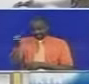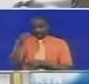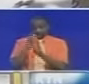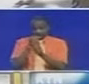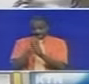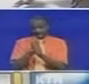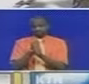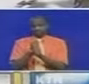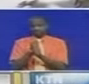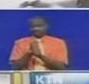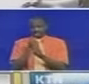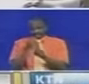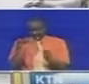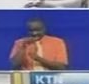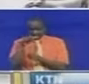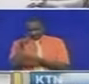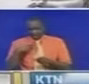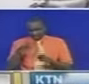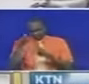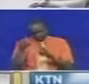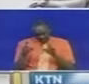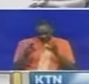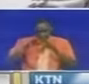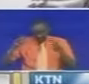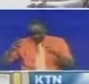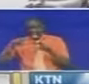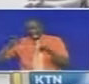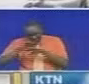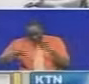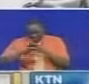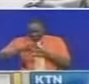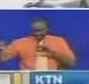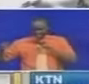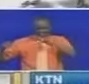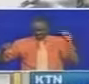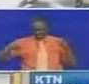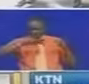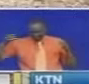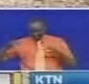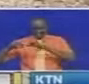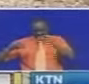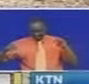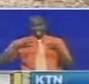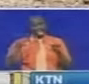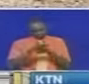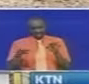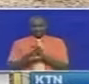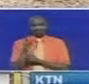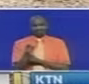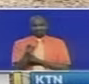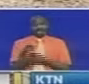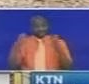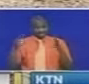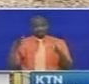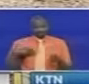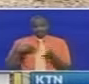vehicle. Tutaskin hiyo gari mpaka kila party iwe kando. We are not taking chances. For many people present, this was